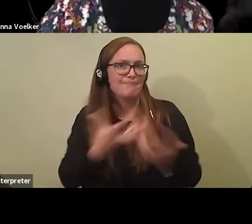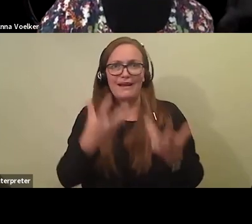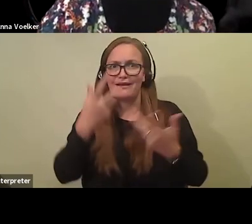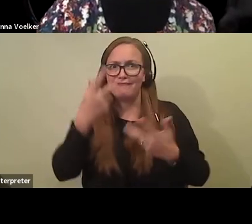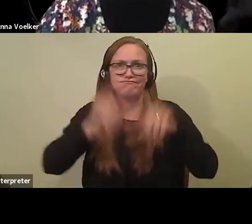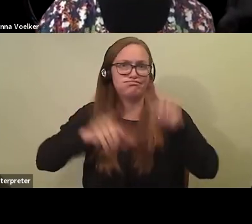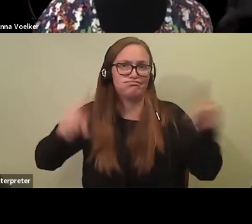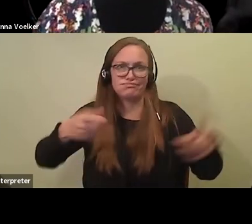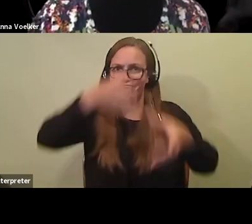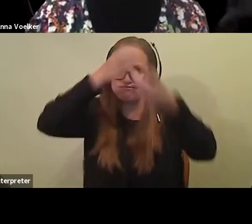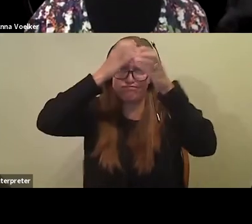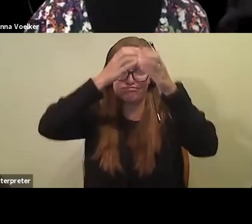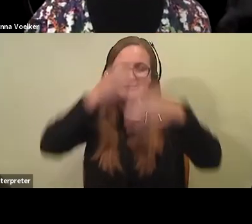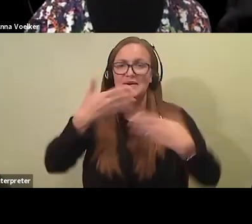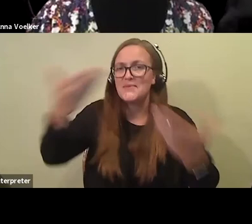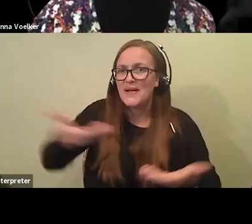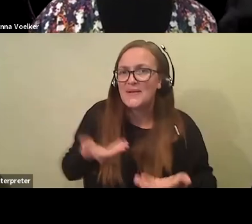Dr. Chaudhary.